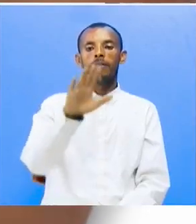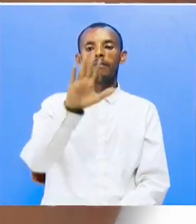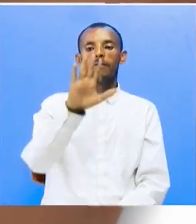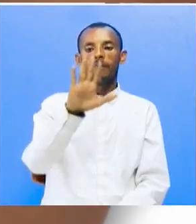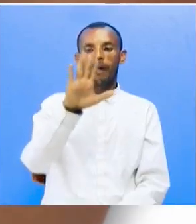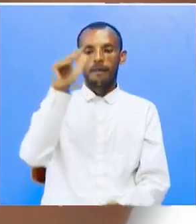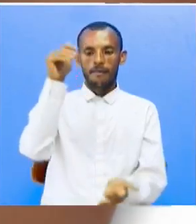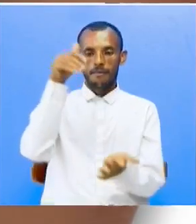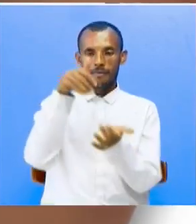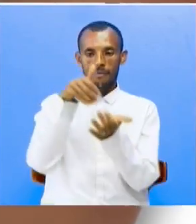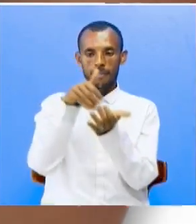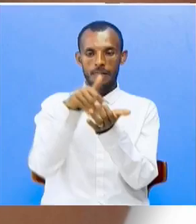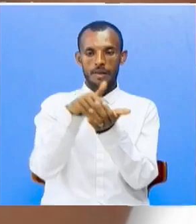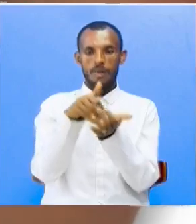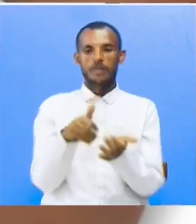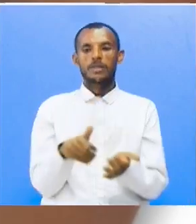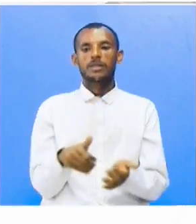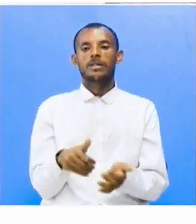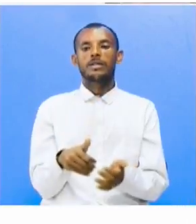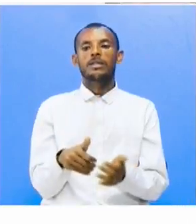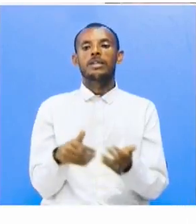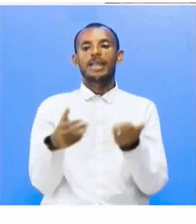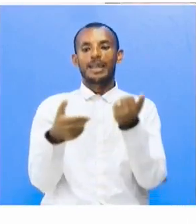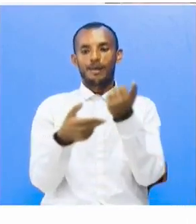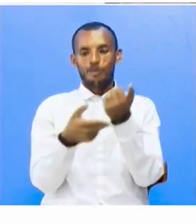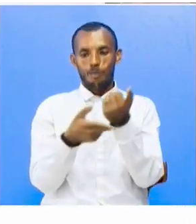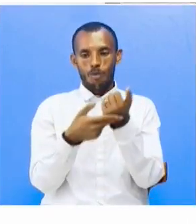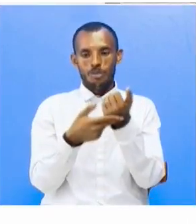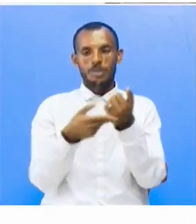5,000 deposited in a bank